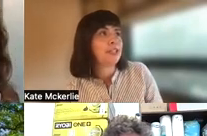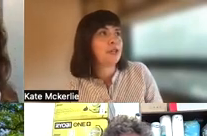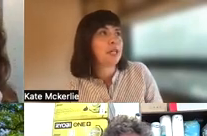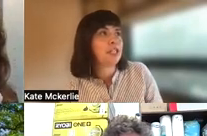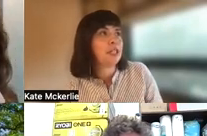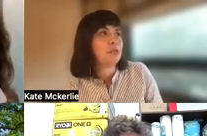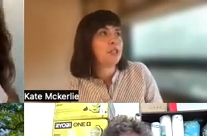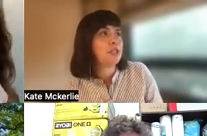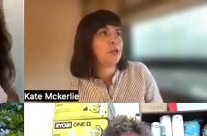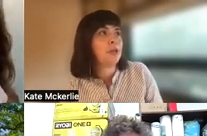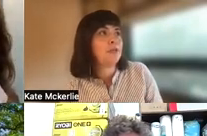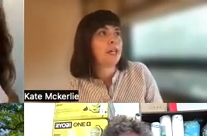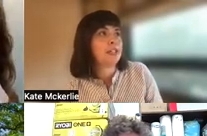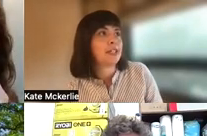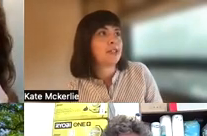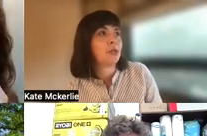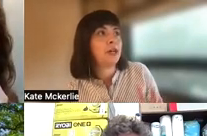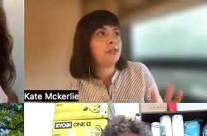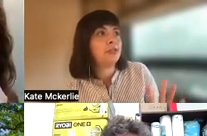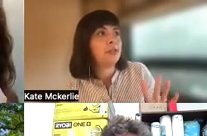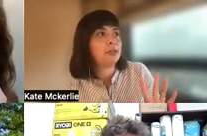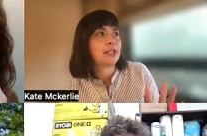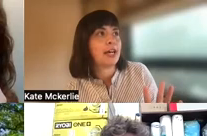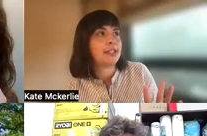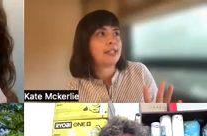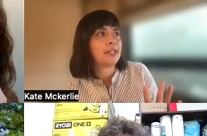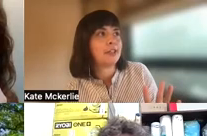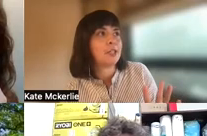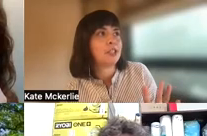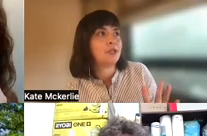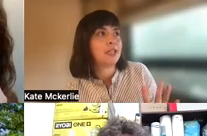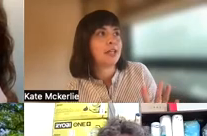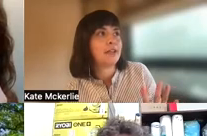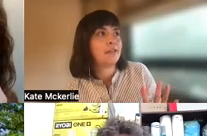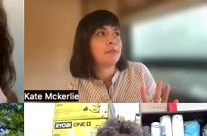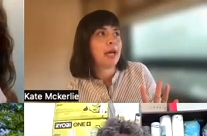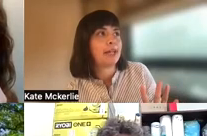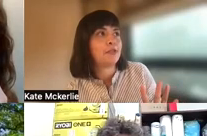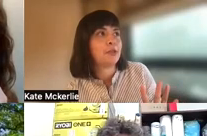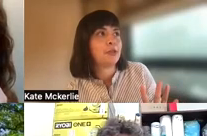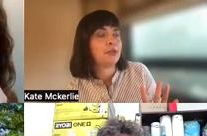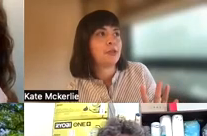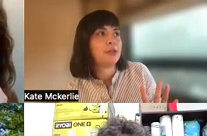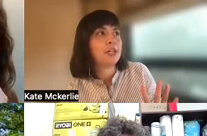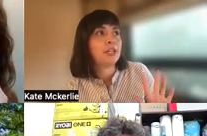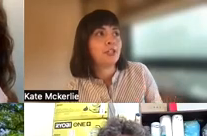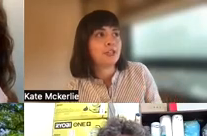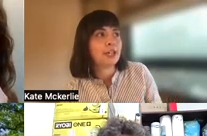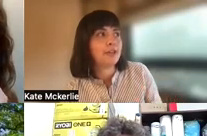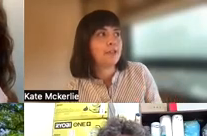first things to know about Jamboard is that we've got 12 slides on here, which you can flip back and forth